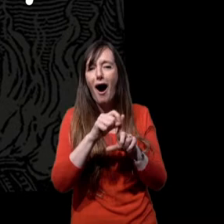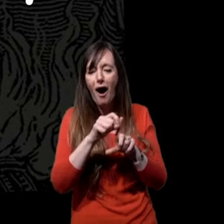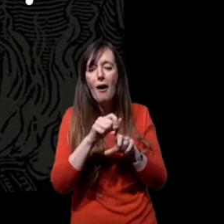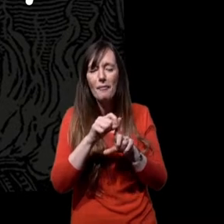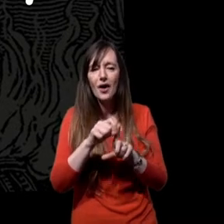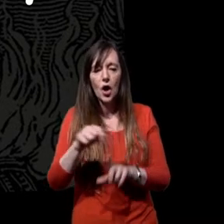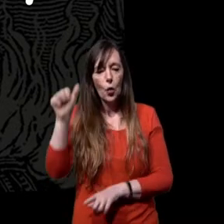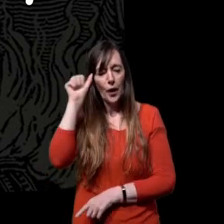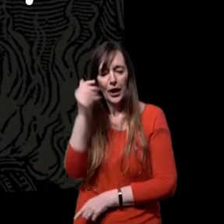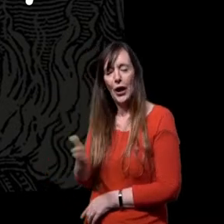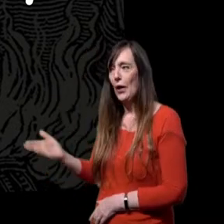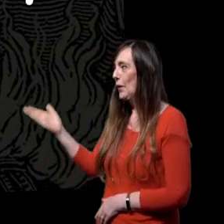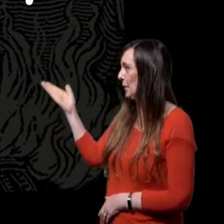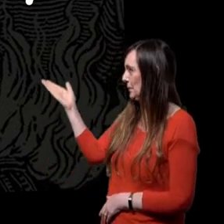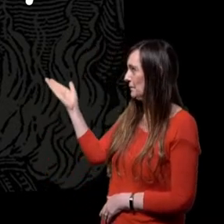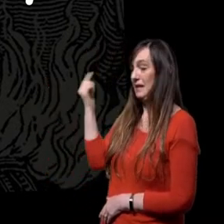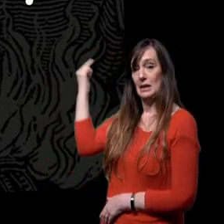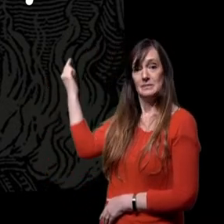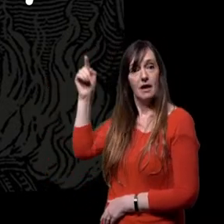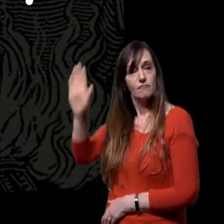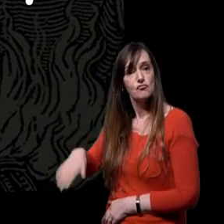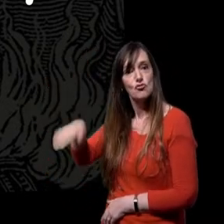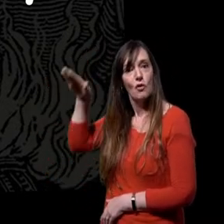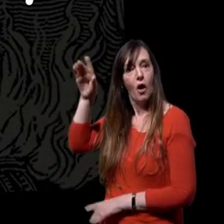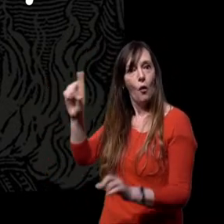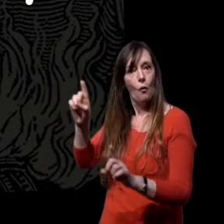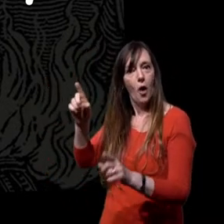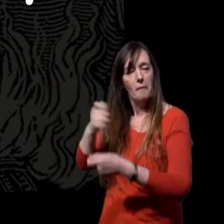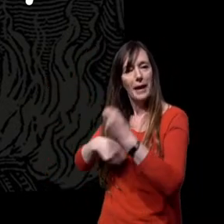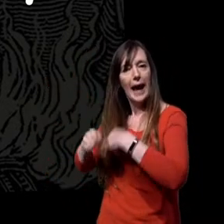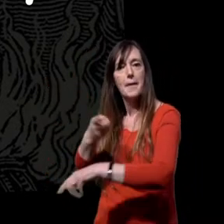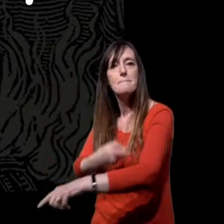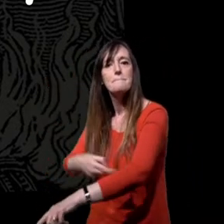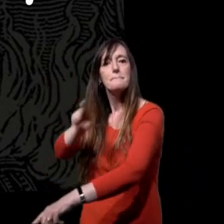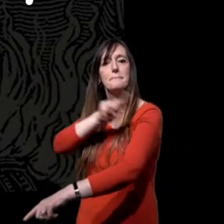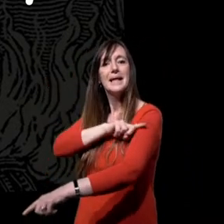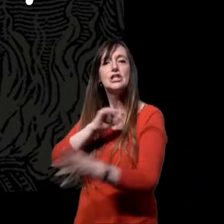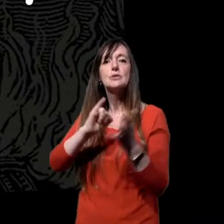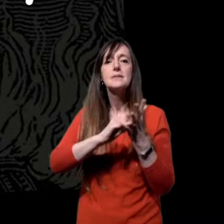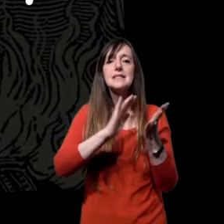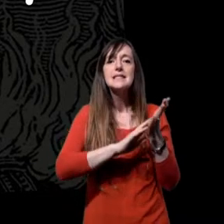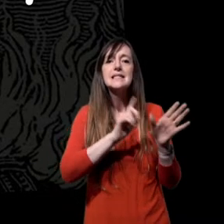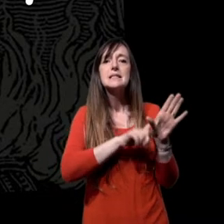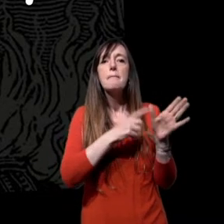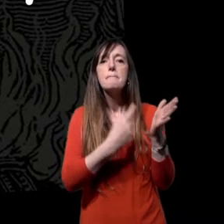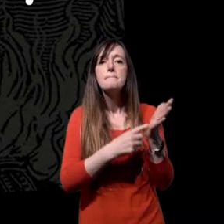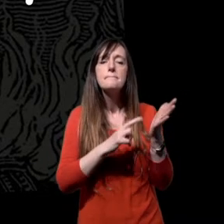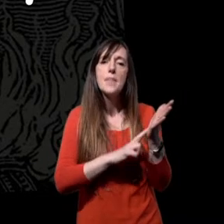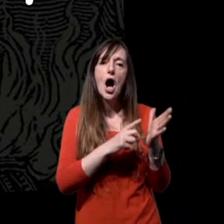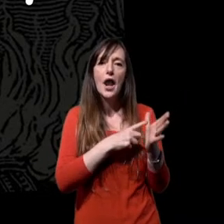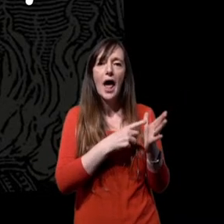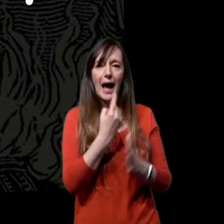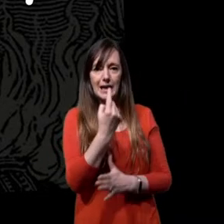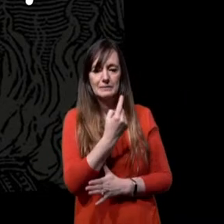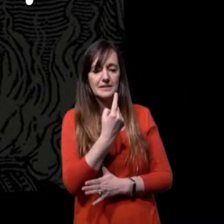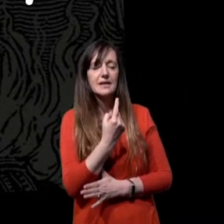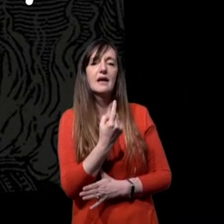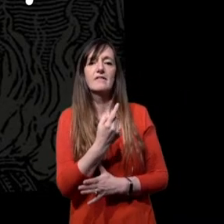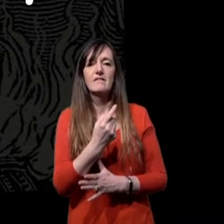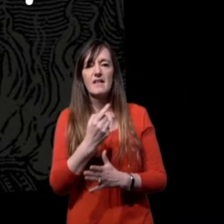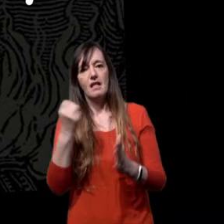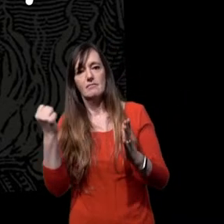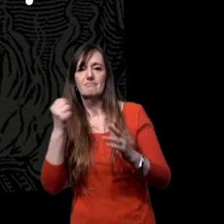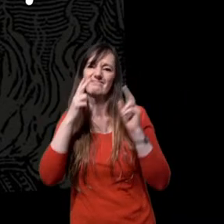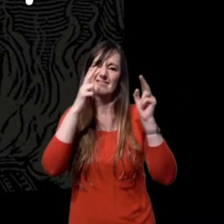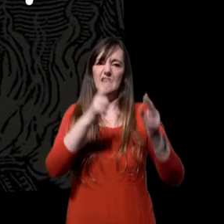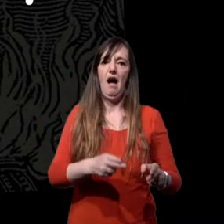because he grew up to be the bishop of Smyrna. He was martyred in 160 AD. And the record of his life